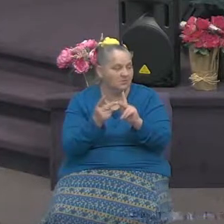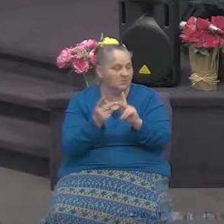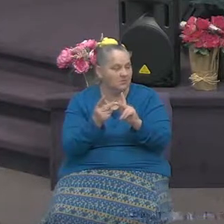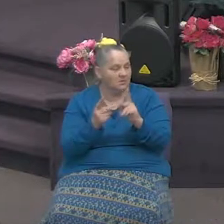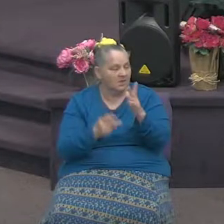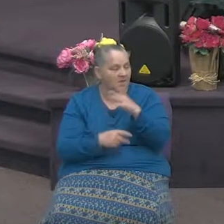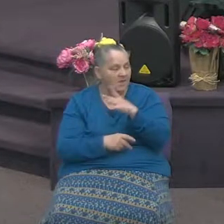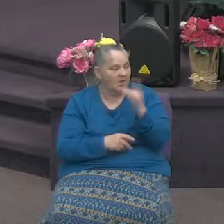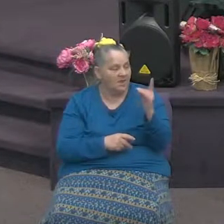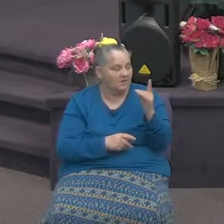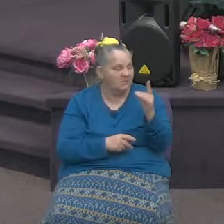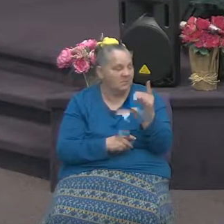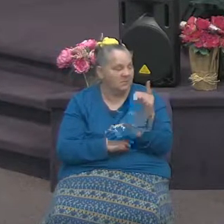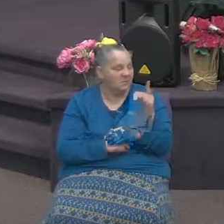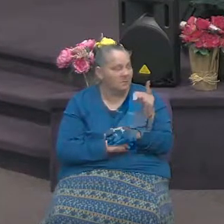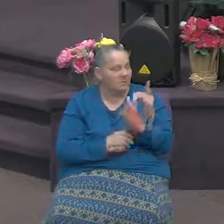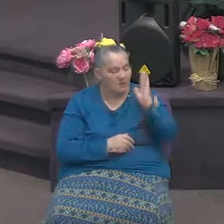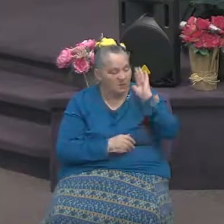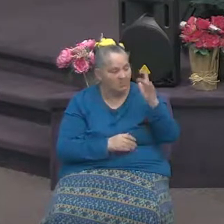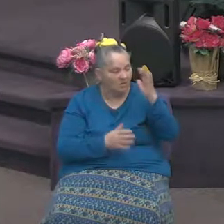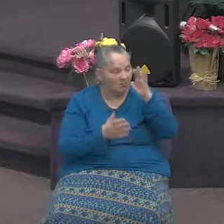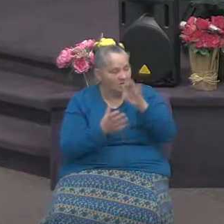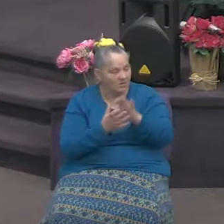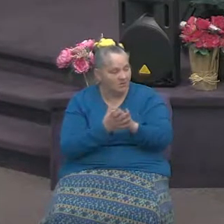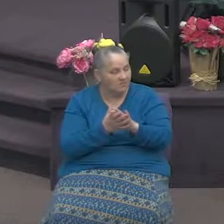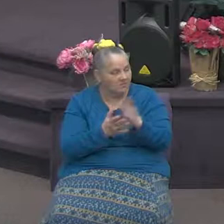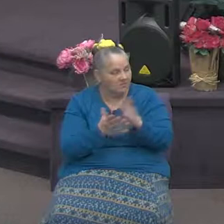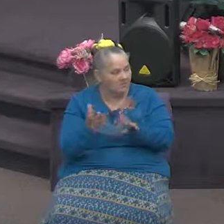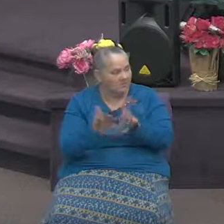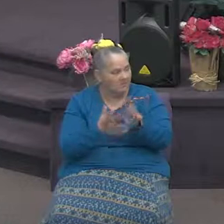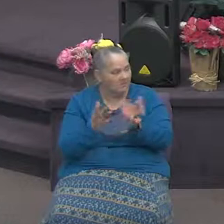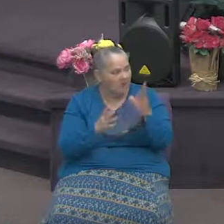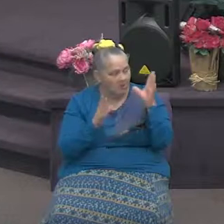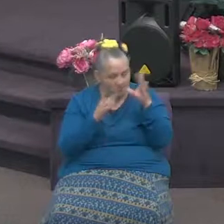And you will believe his servant